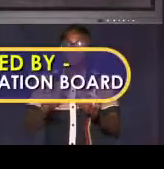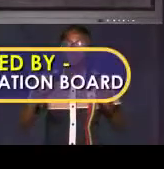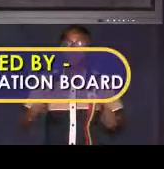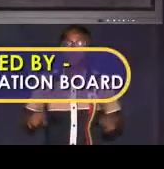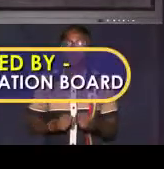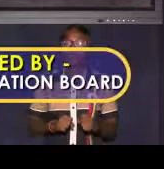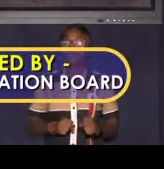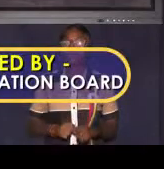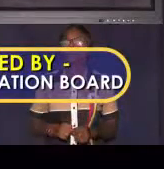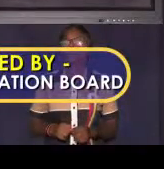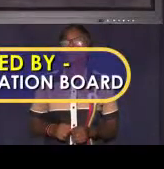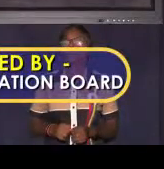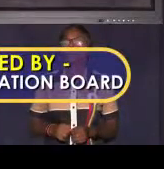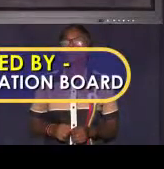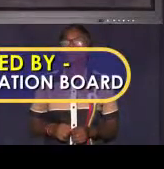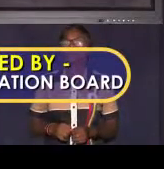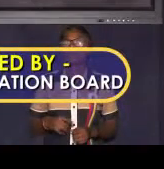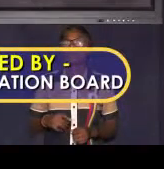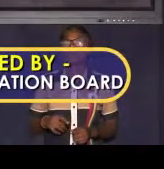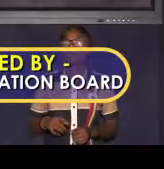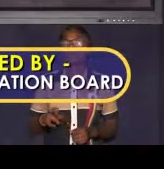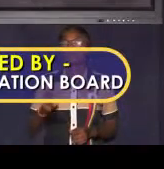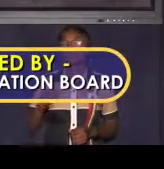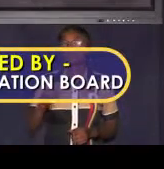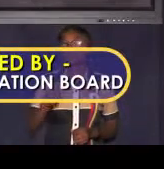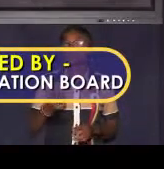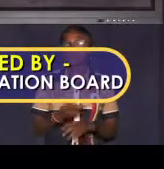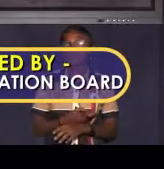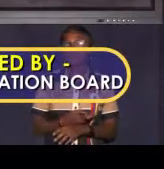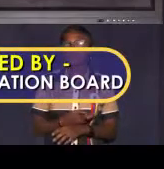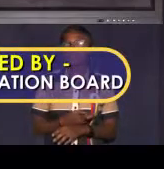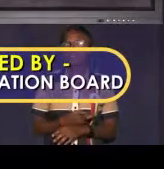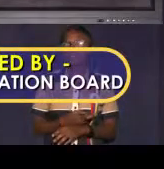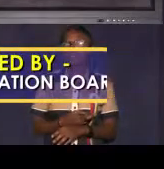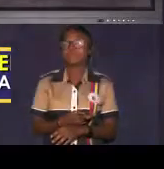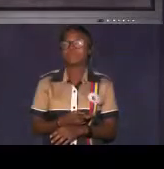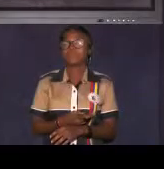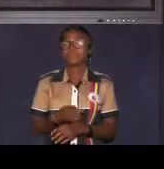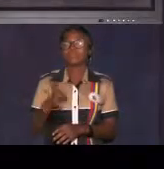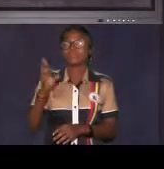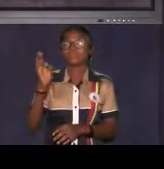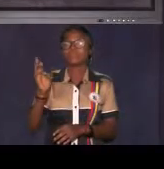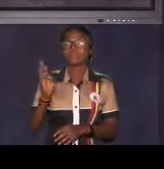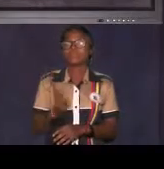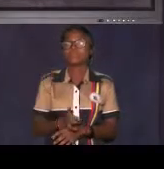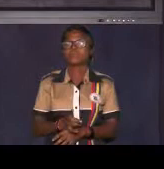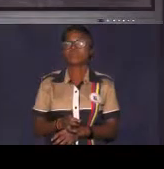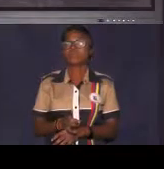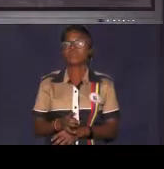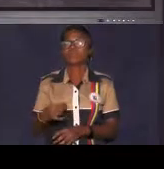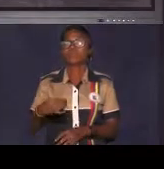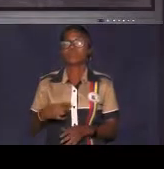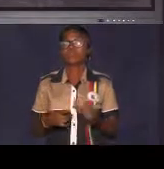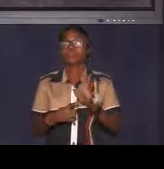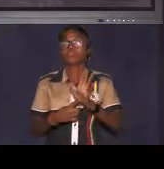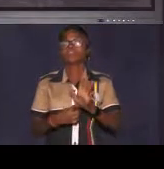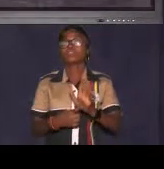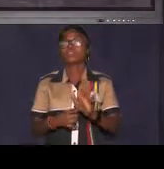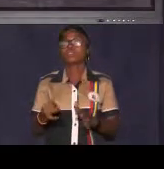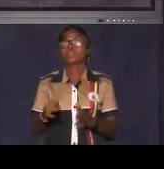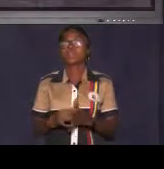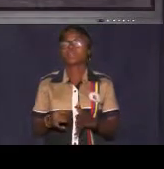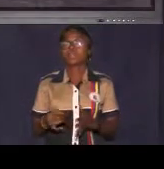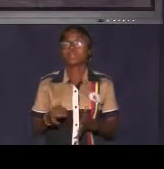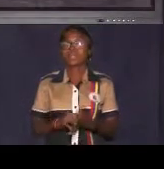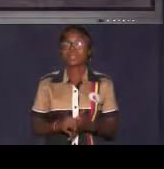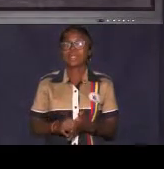say, the root of 196, that's what it means, is 2 times 7. You don't need to write both of them. We only need one number. Here, we're just showing